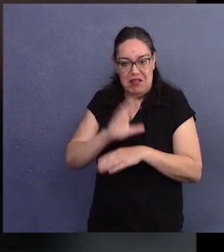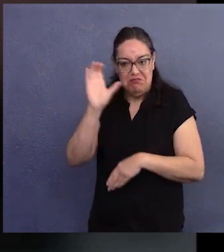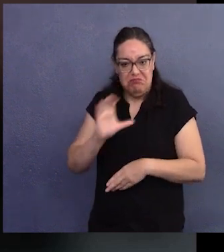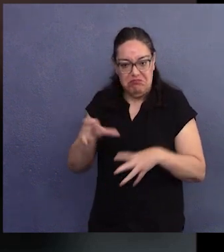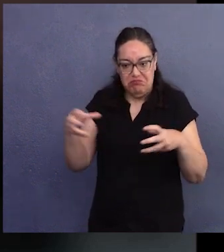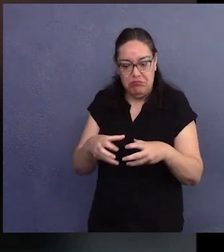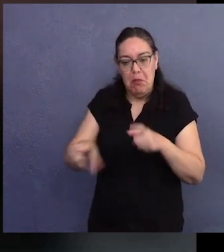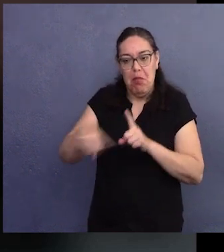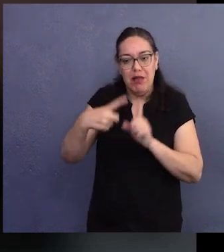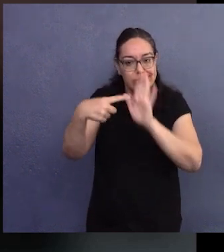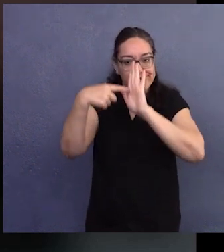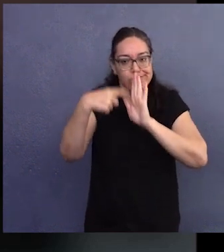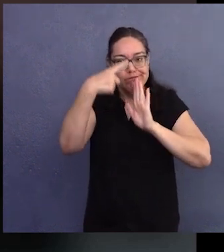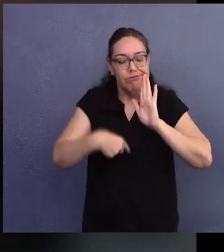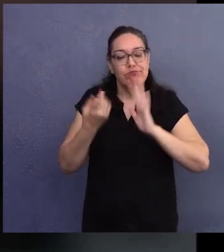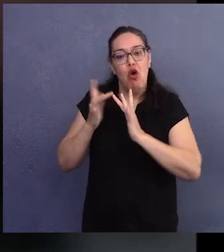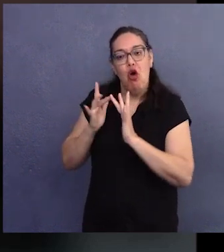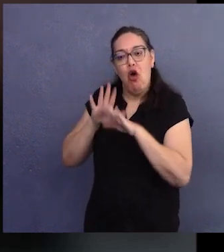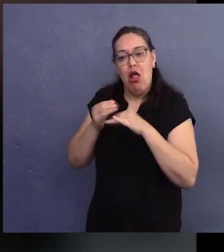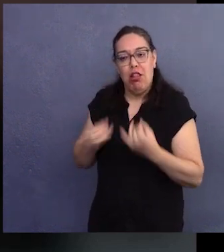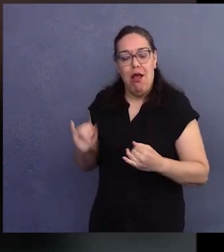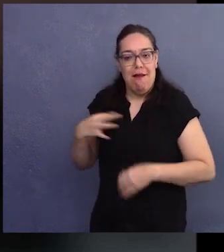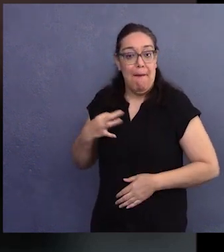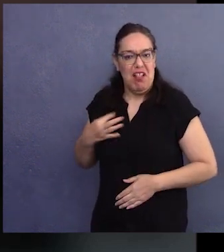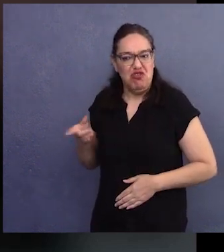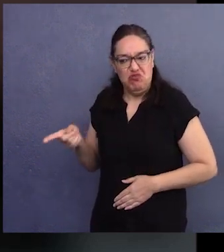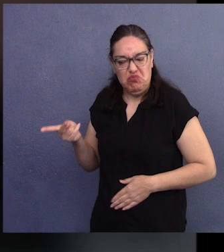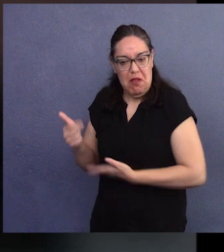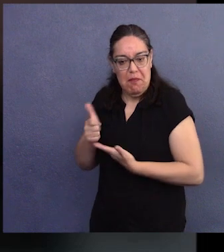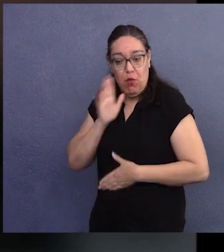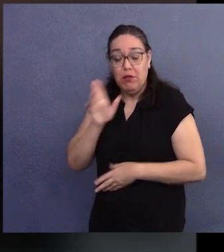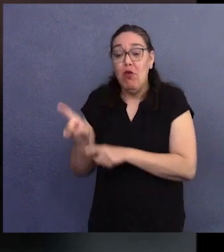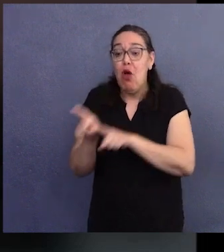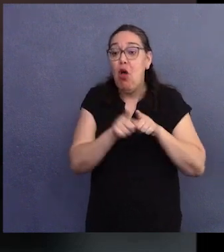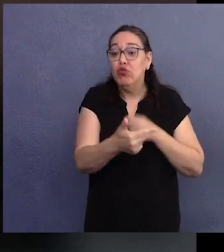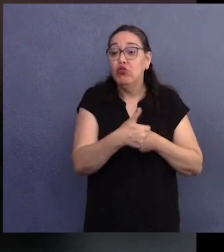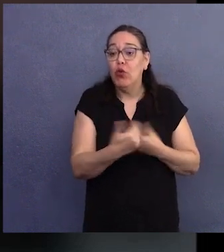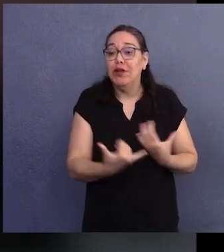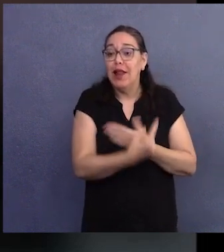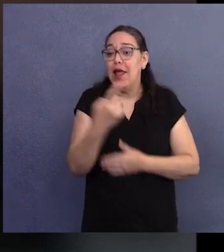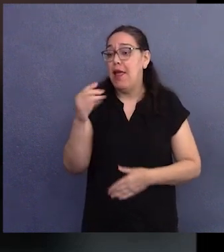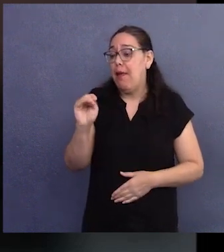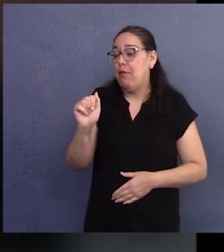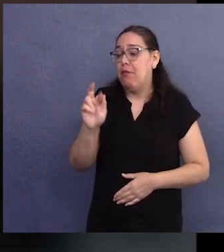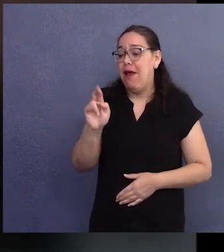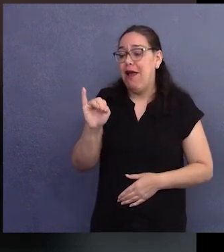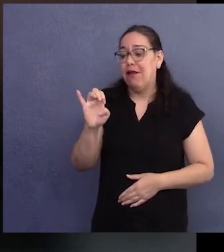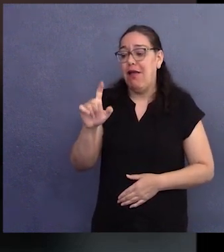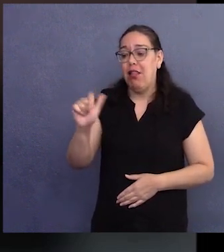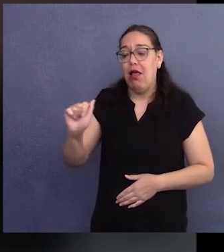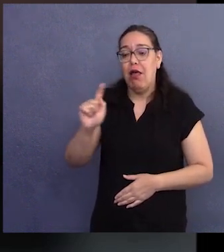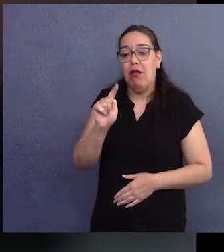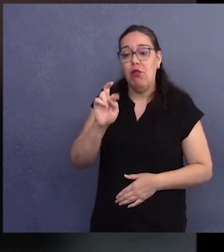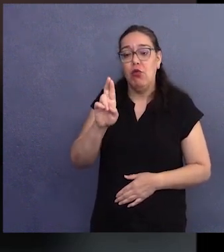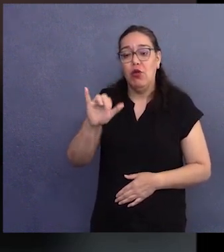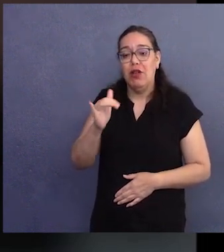the demonstration of the online application. Also with us today is Mariela Trujillo, who